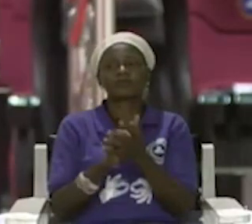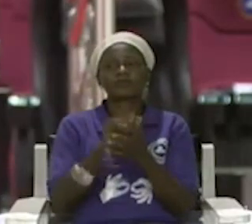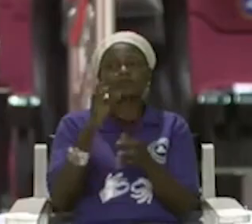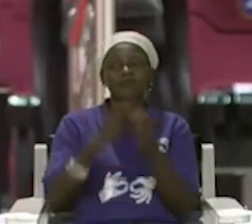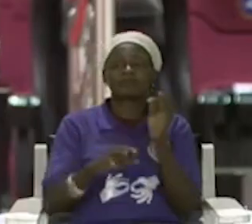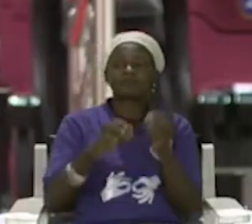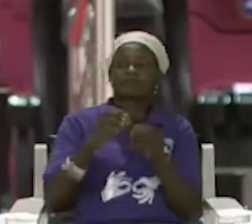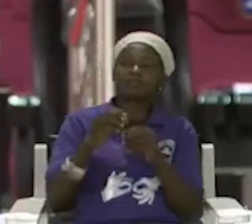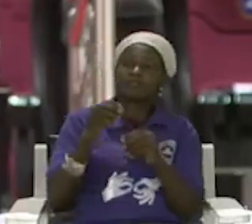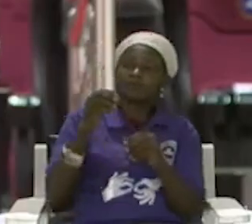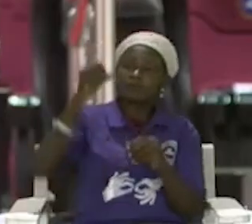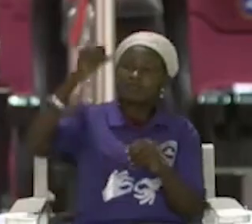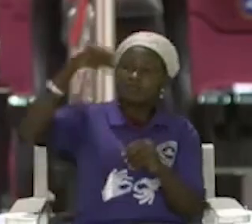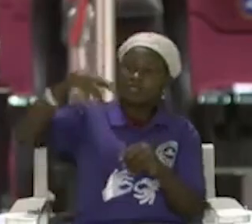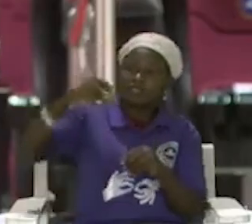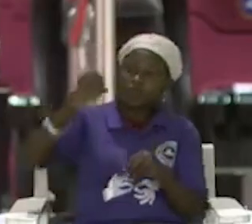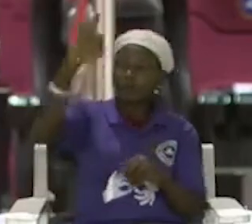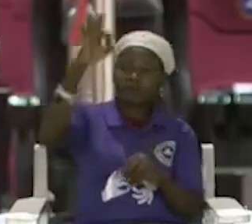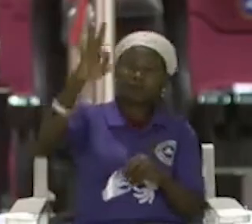out suddenly